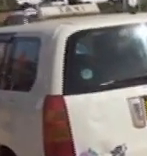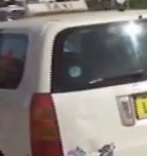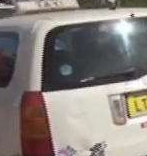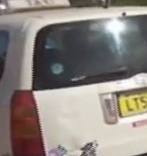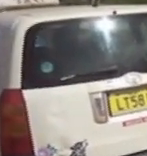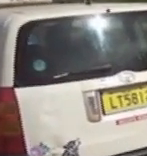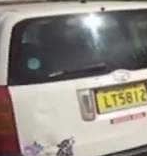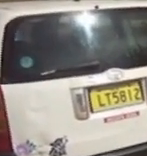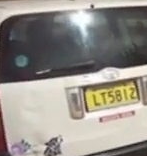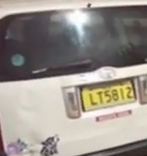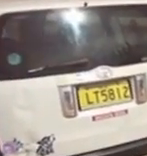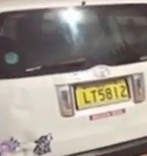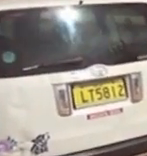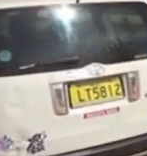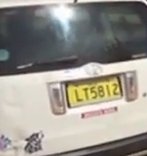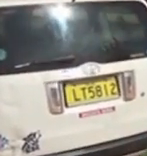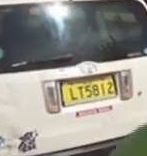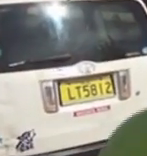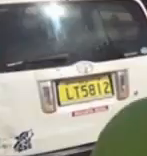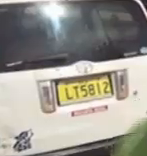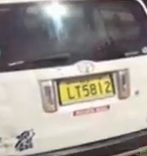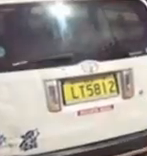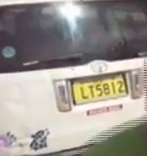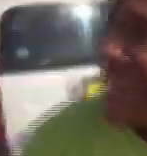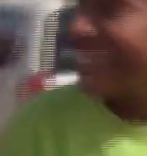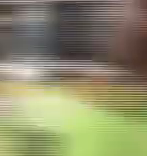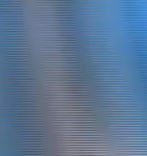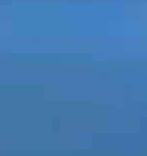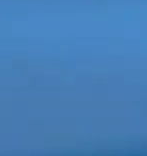from Nagaranga. Today FM rocks.